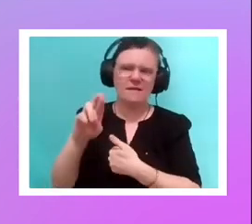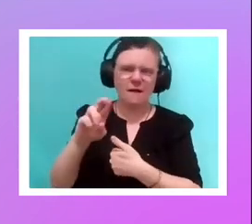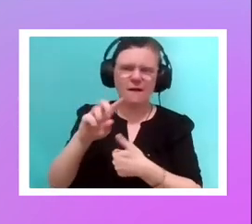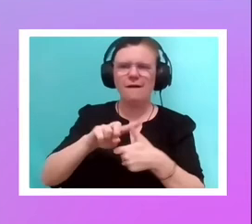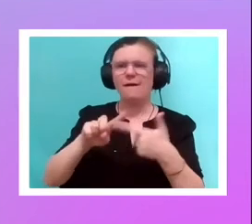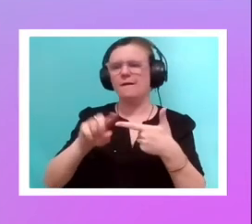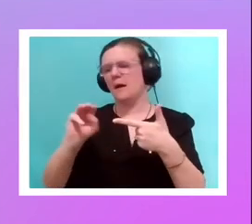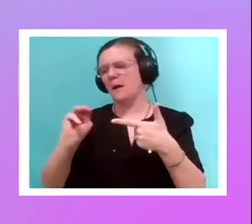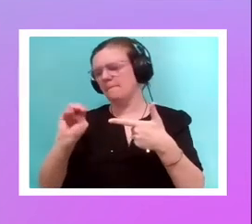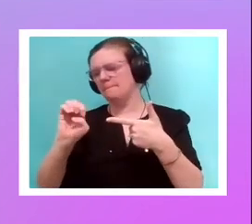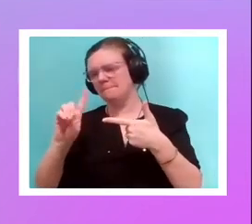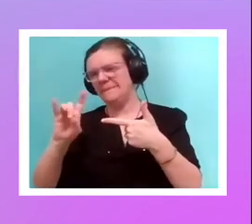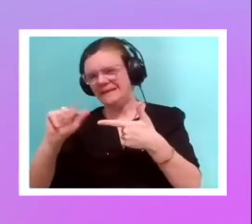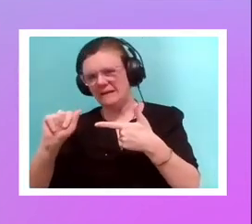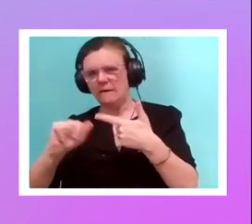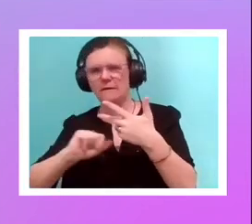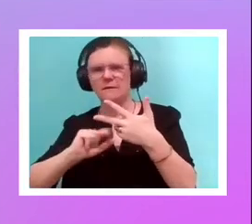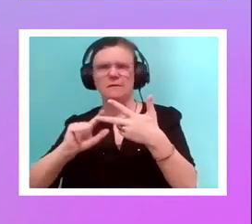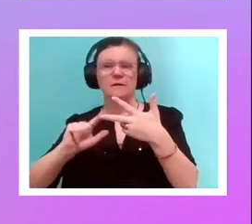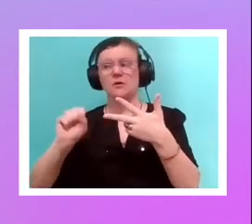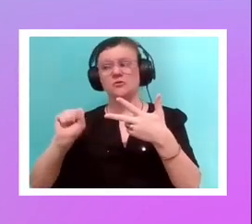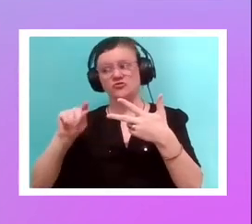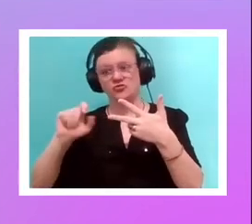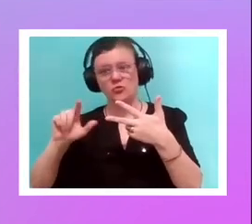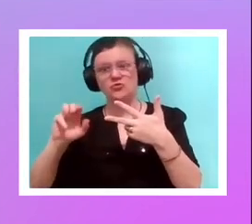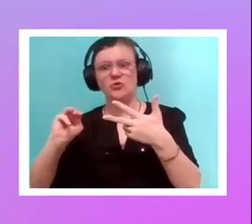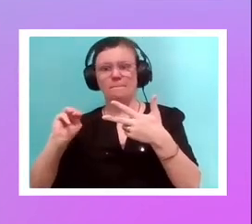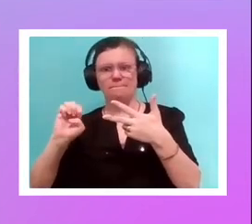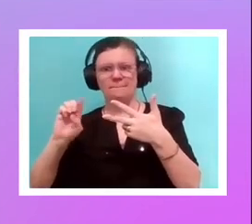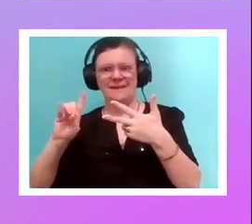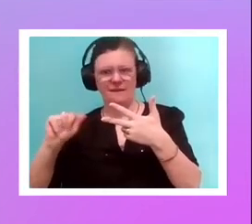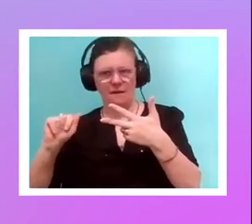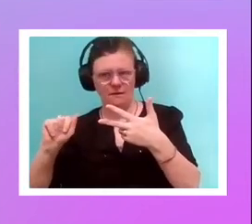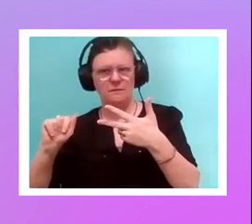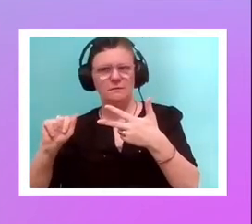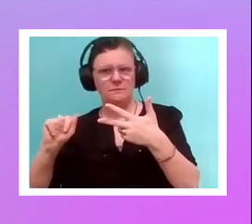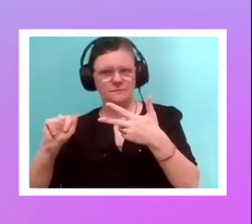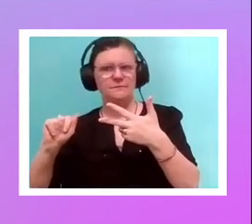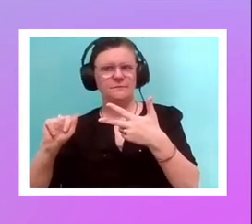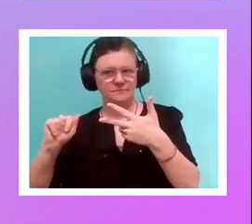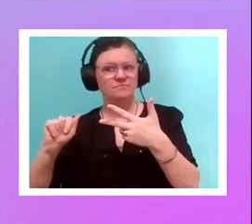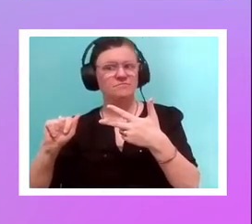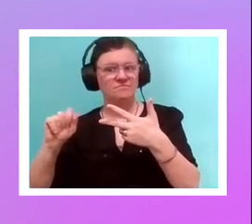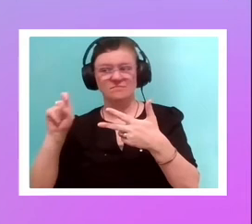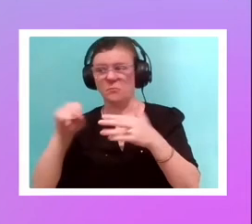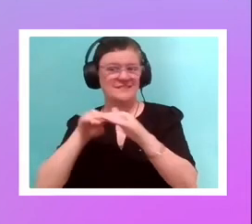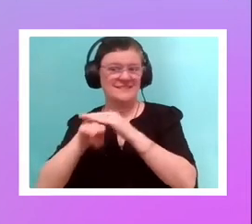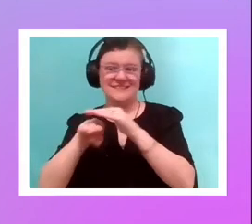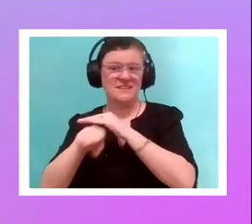media, through social media. And obviously that needs to be accessible, as accessible as everything